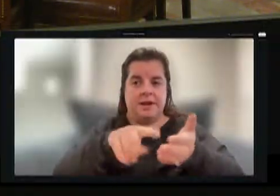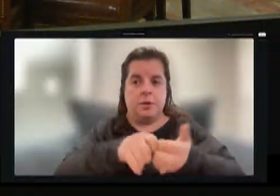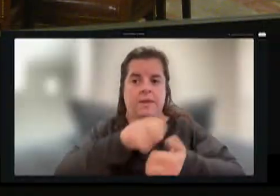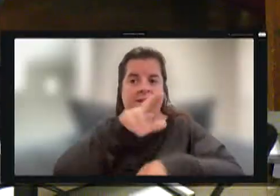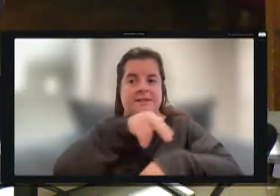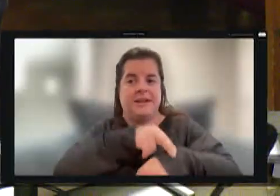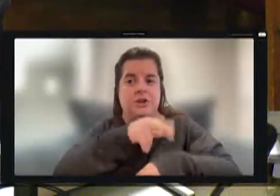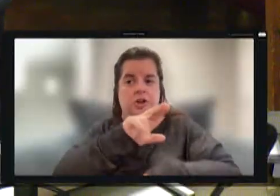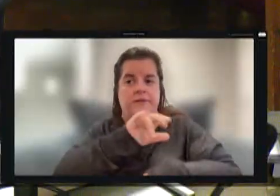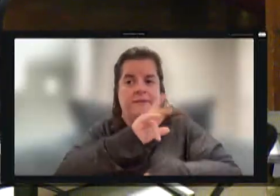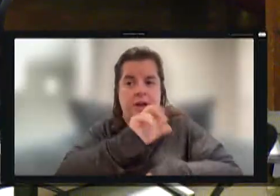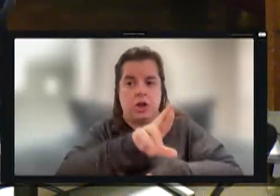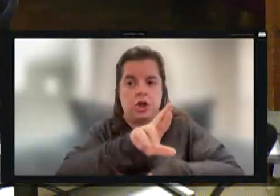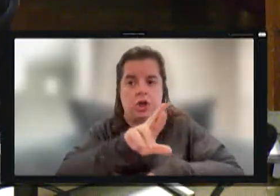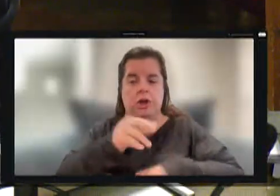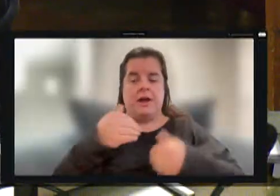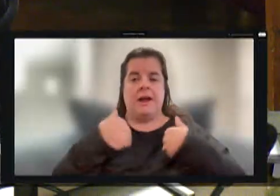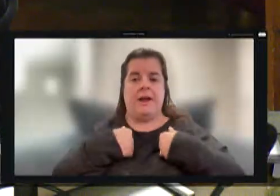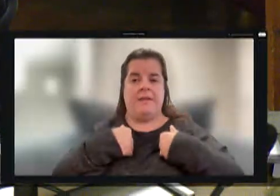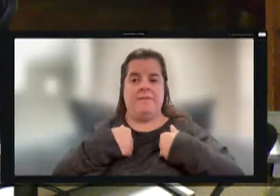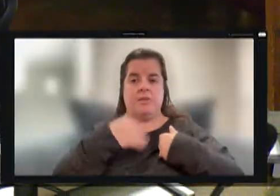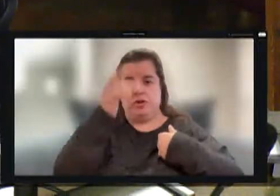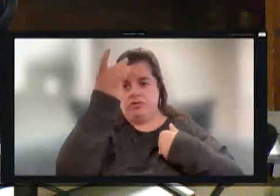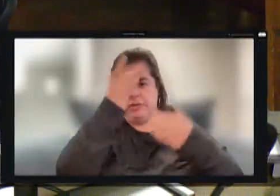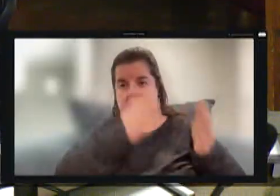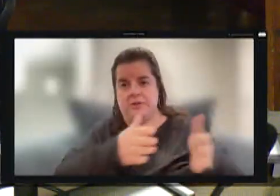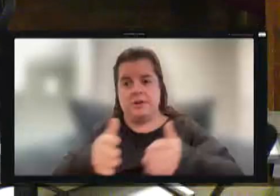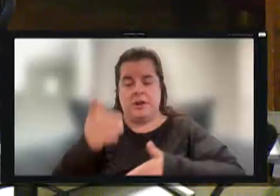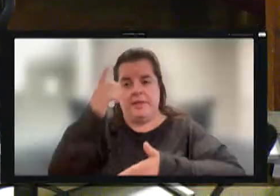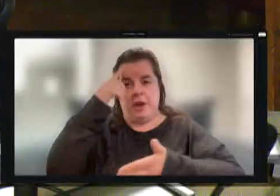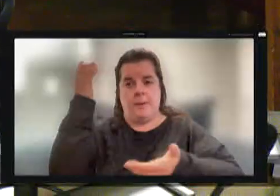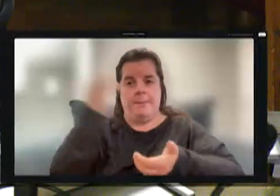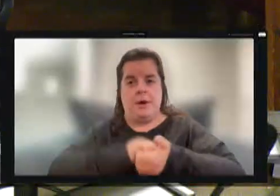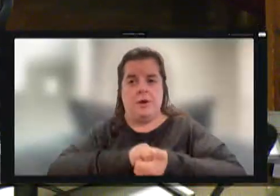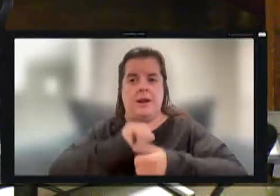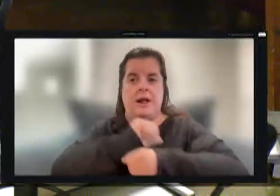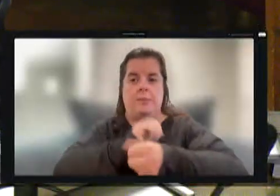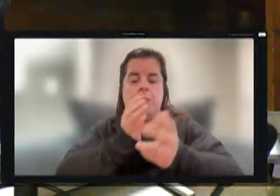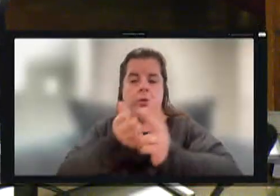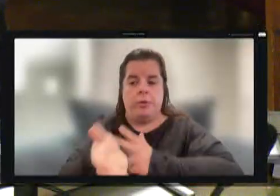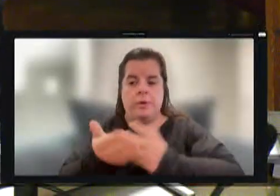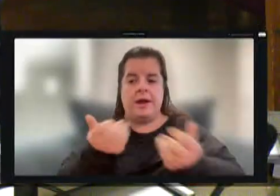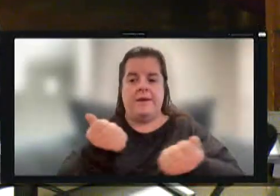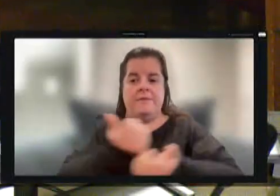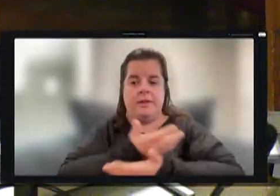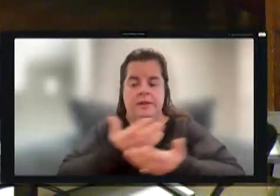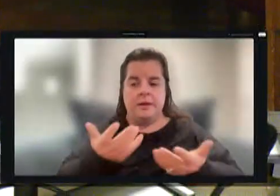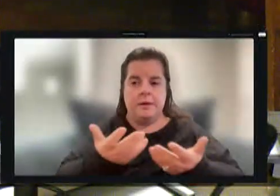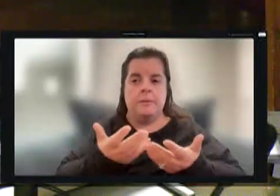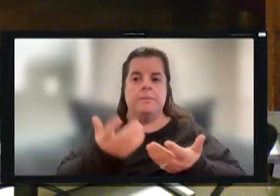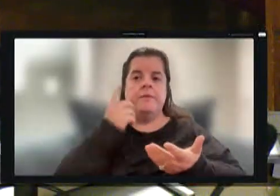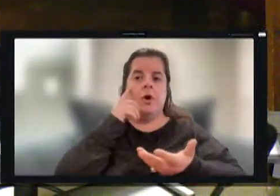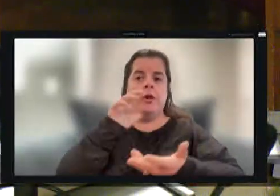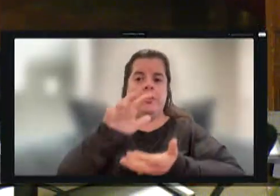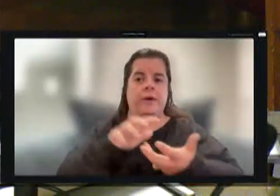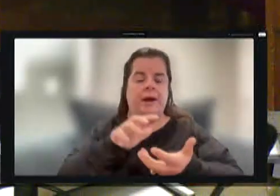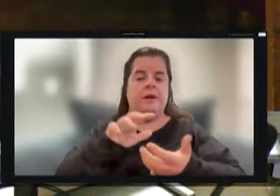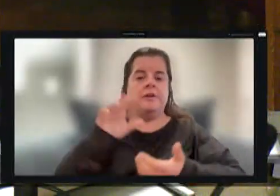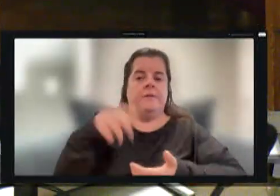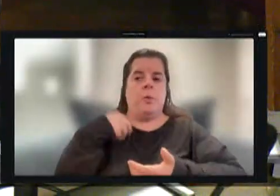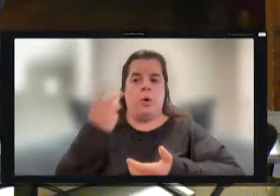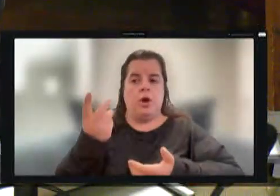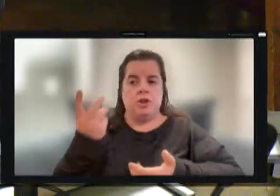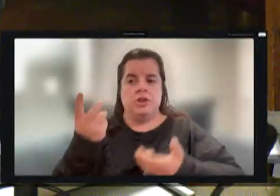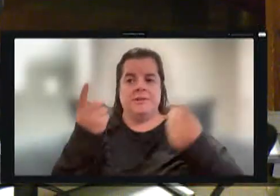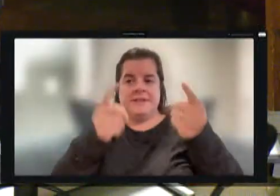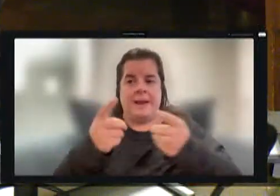is that we have a strategist and thought partner who can help us work through these things as the chaos of Washington is